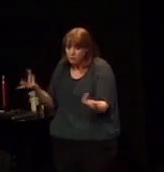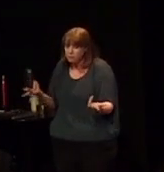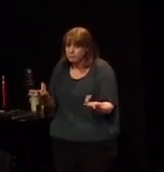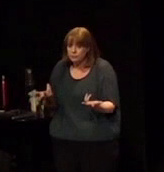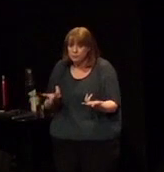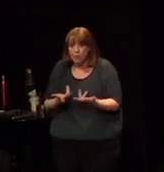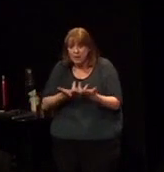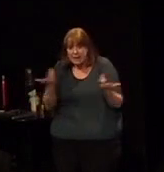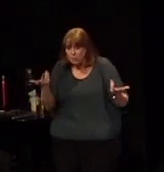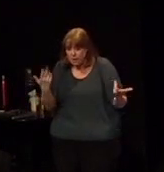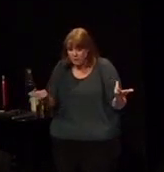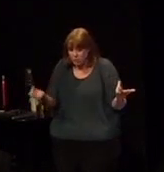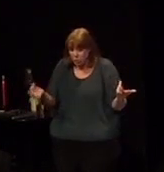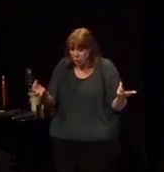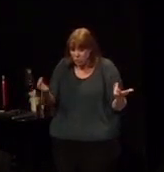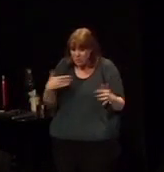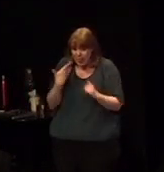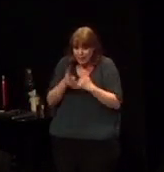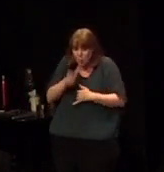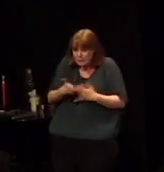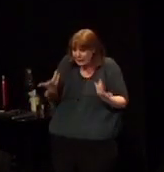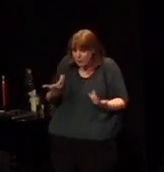there's somebody else who would like the last word.